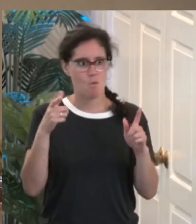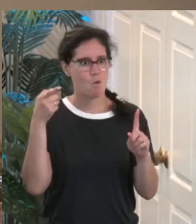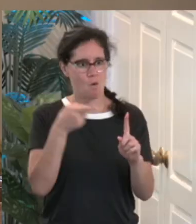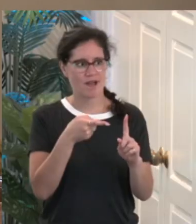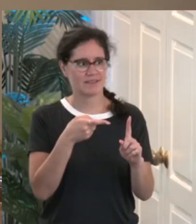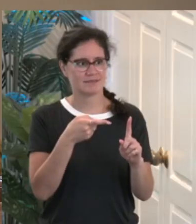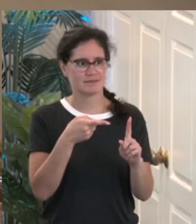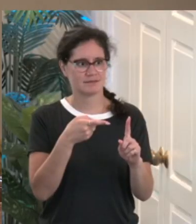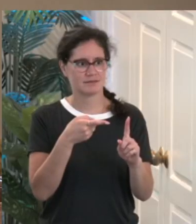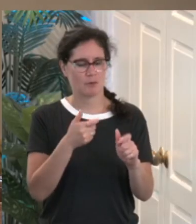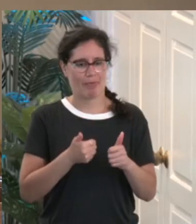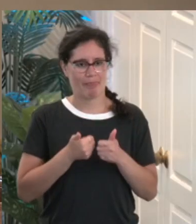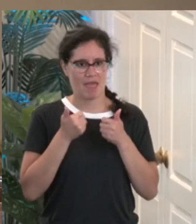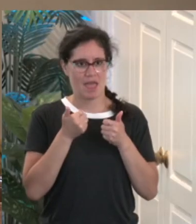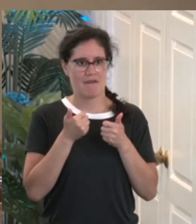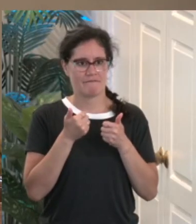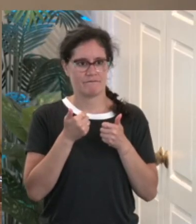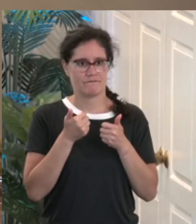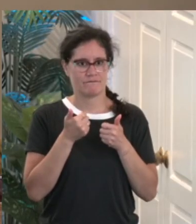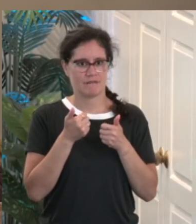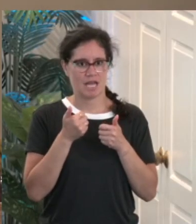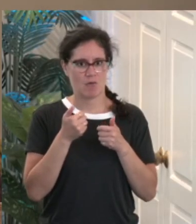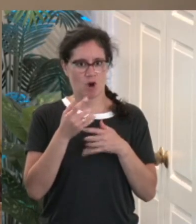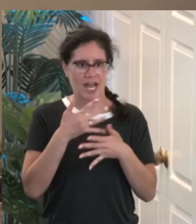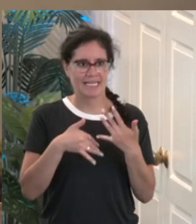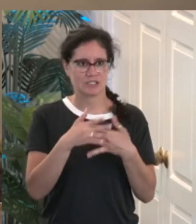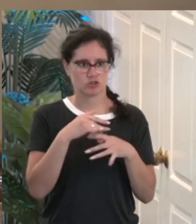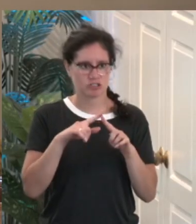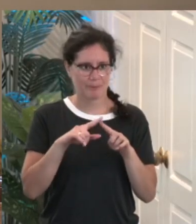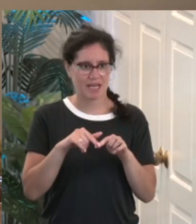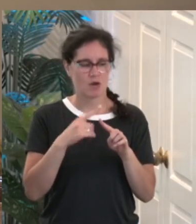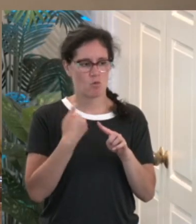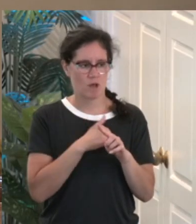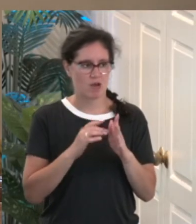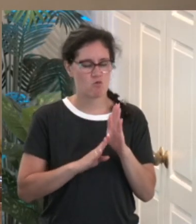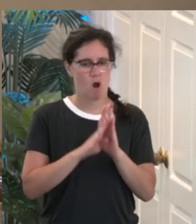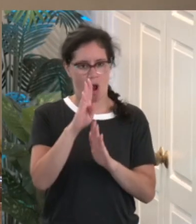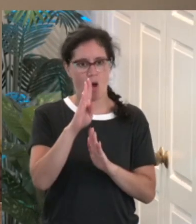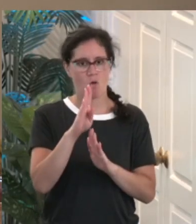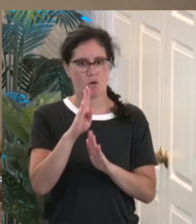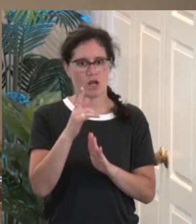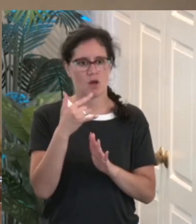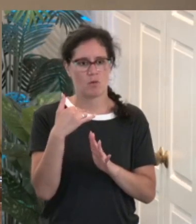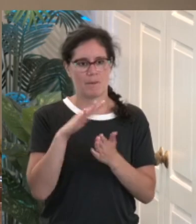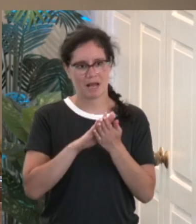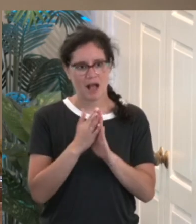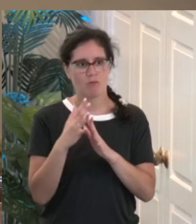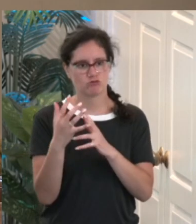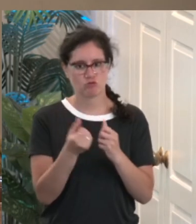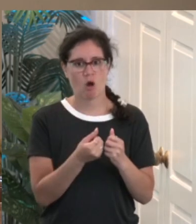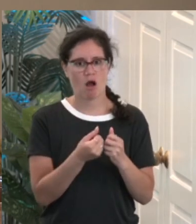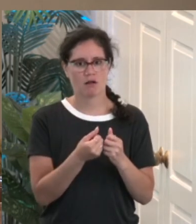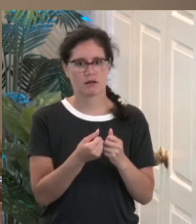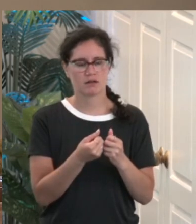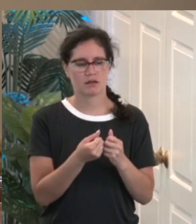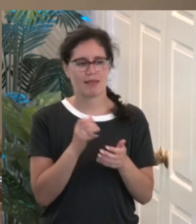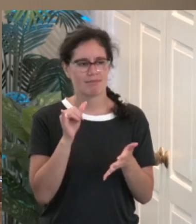and we're interdependent, then we grow and we get strong. And that's the strength